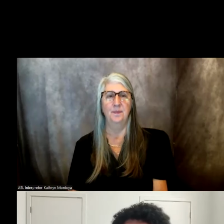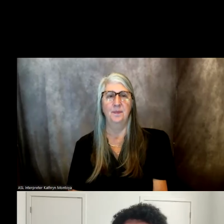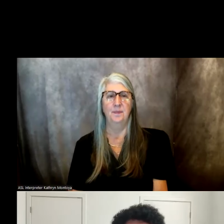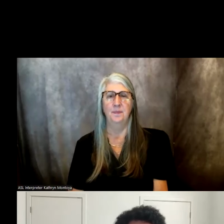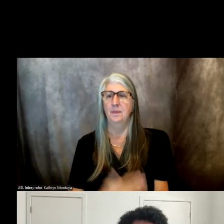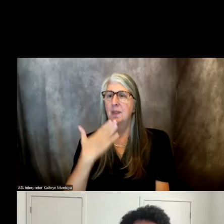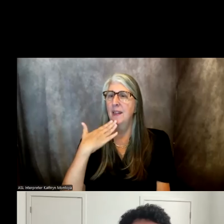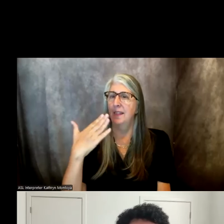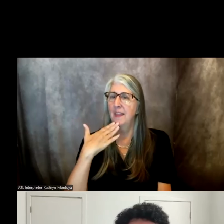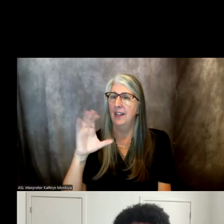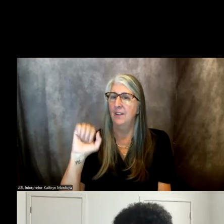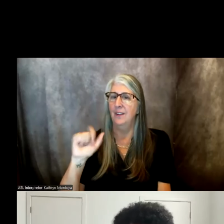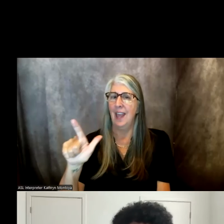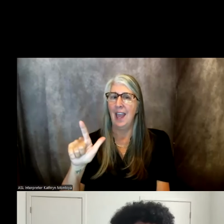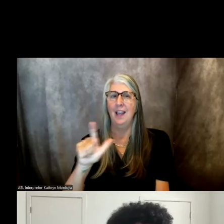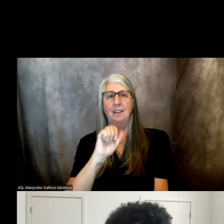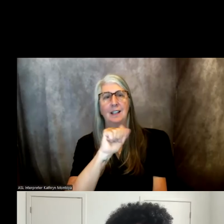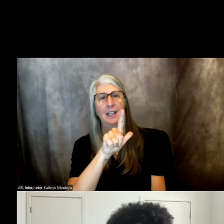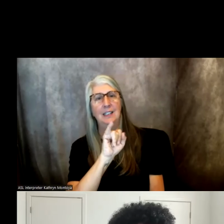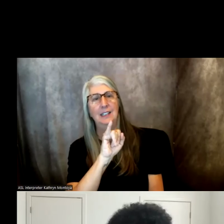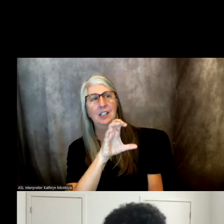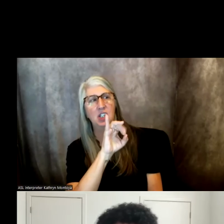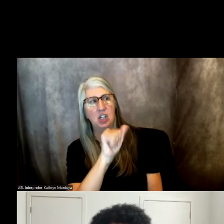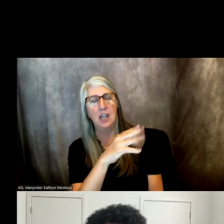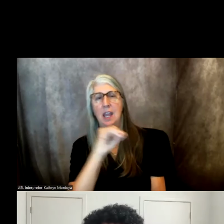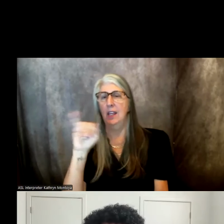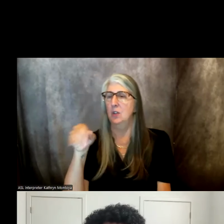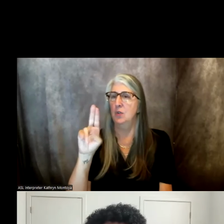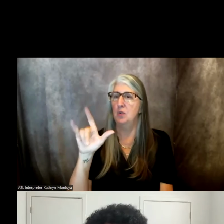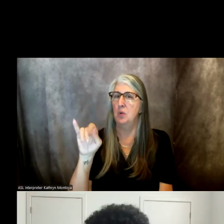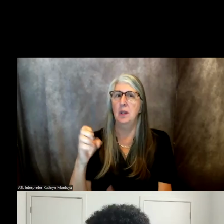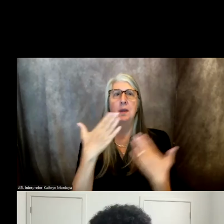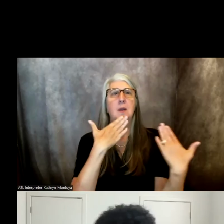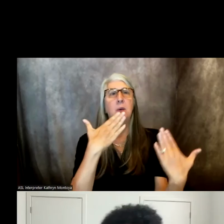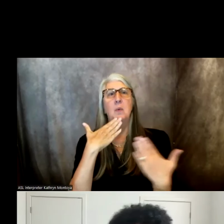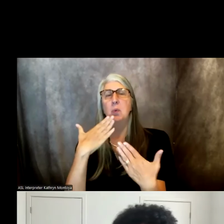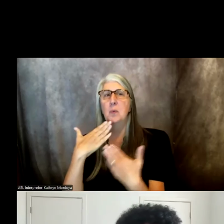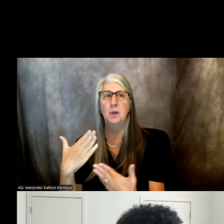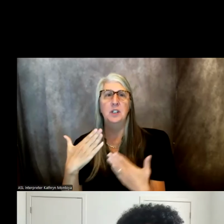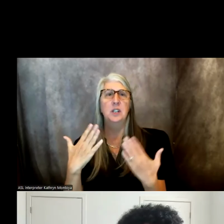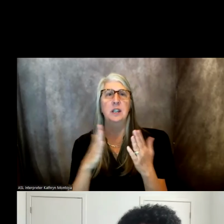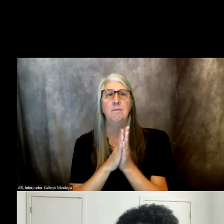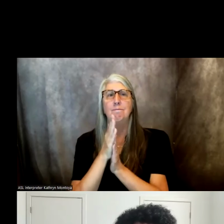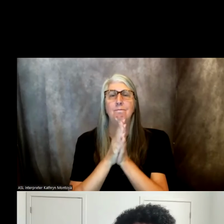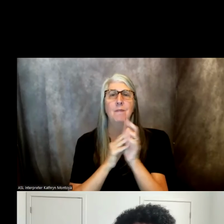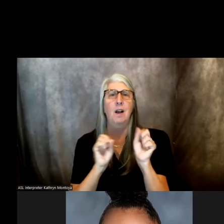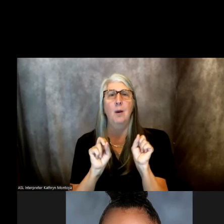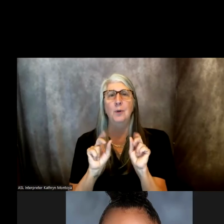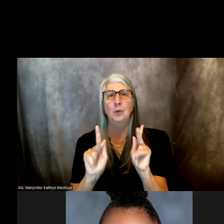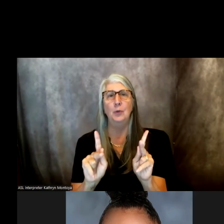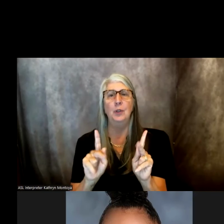Thank you, Cal, Alicia, and Julie. Just really appreciate the opportunity